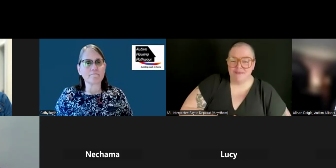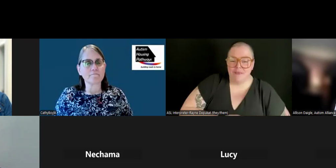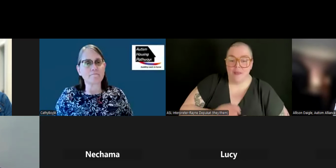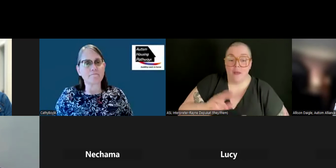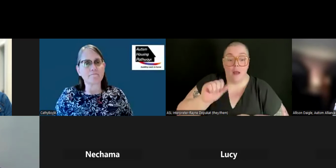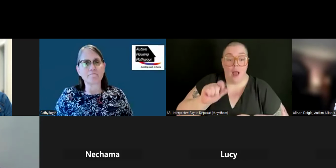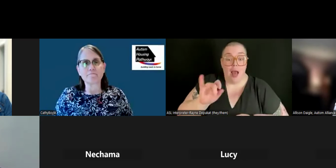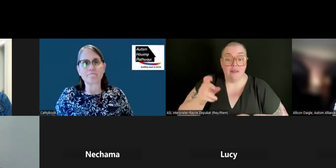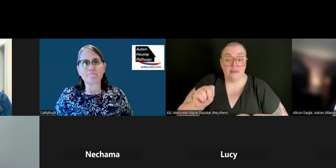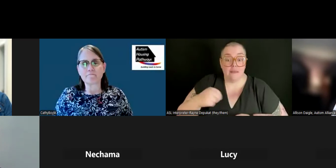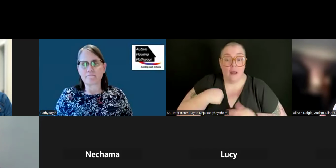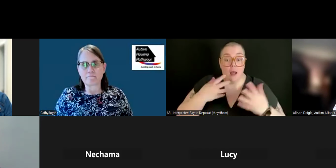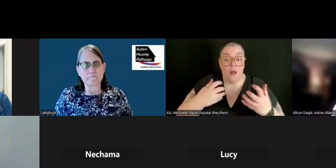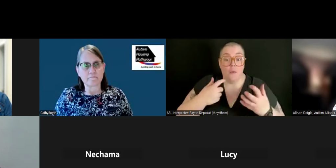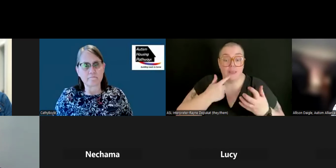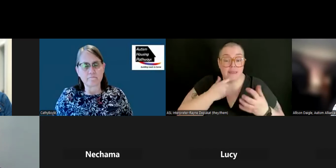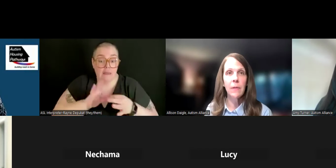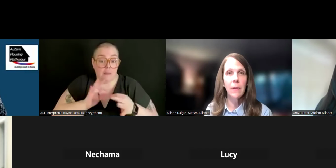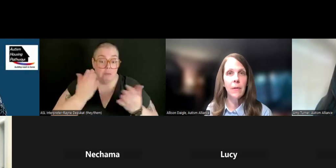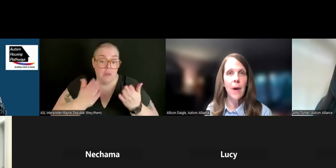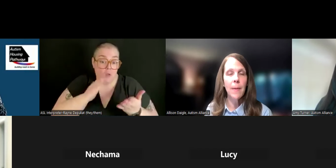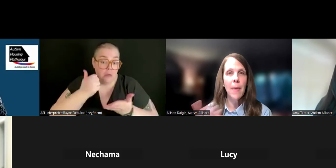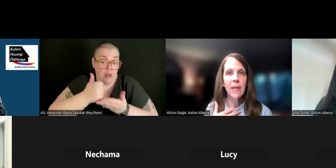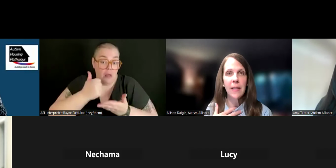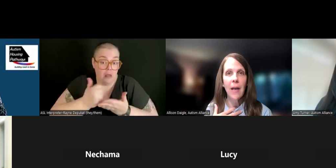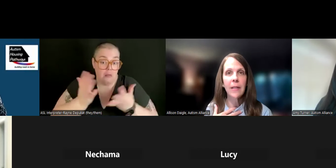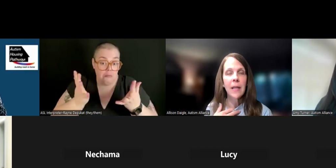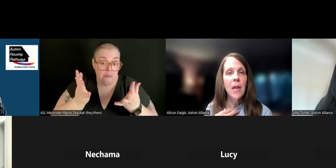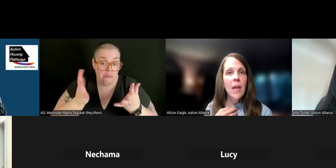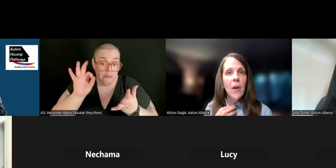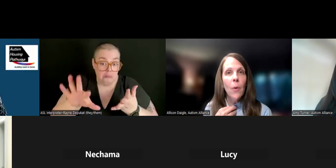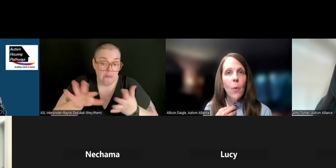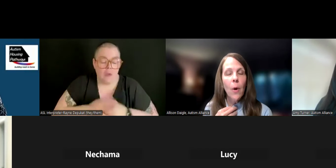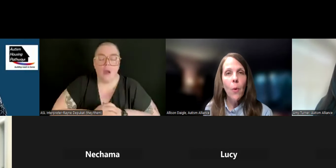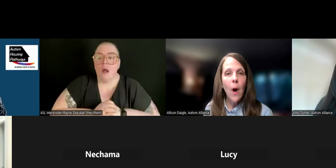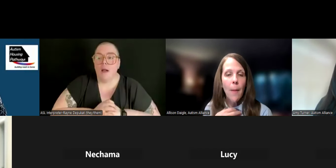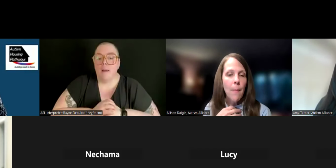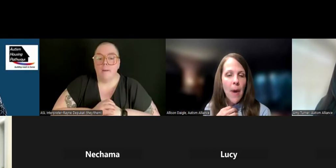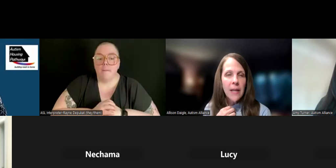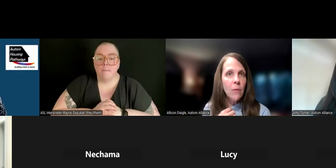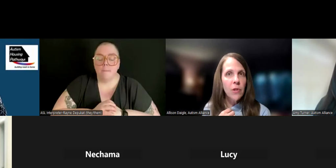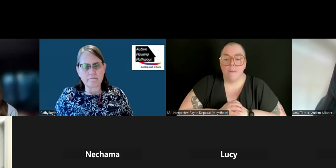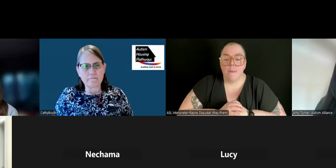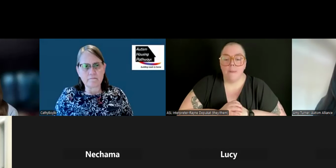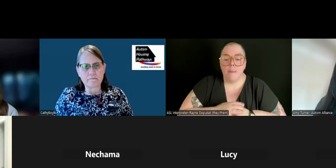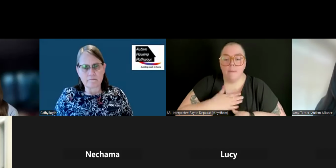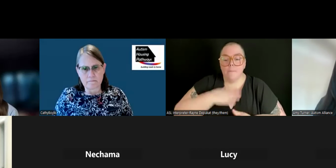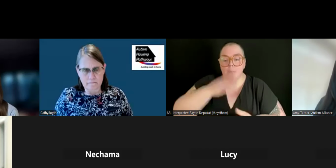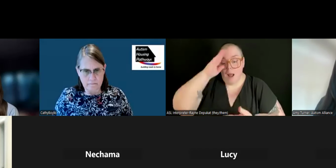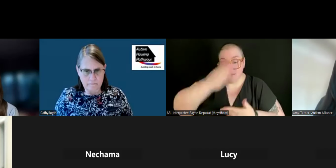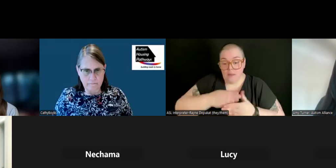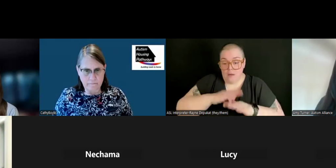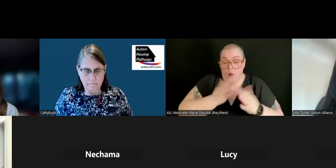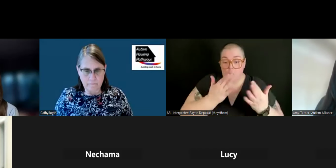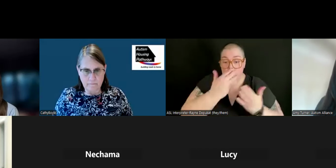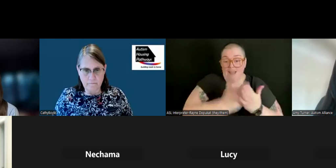I would just like to say something that might help folks. This is Allison. My son was on the waiting list for